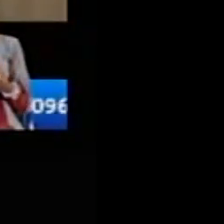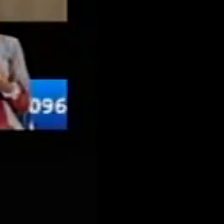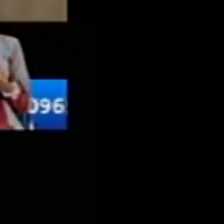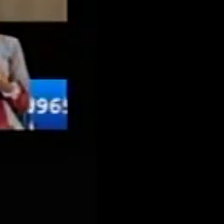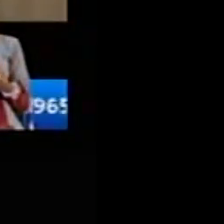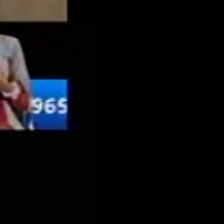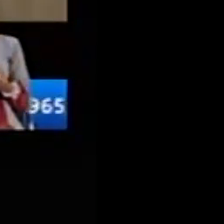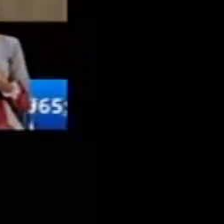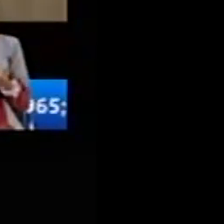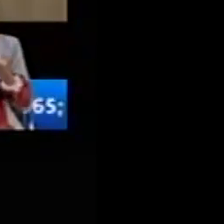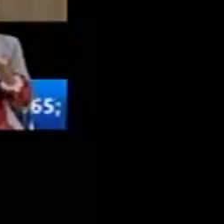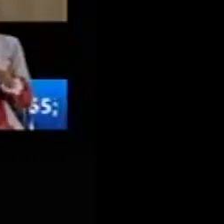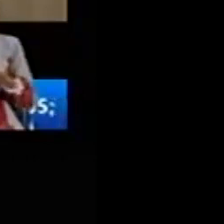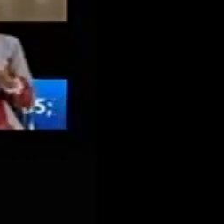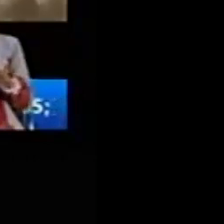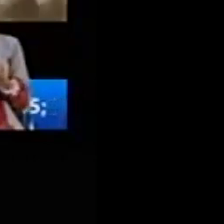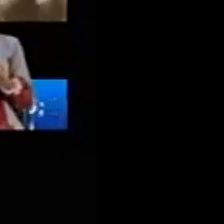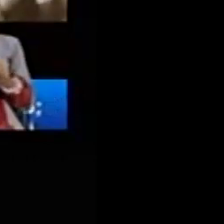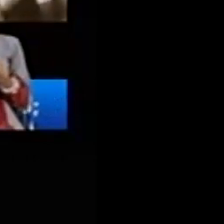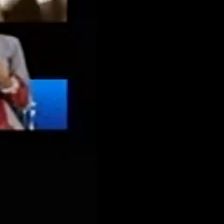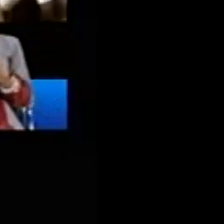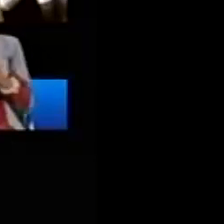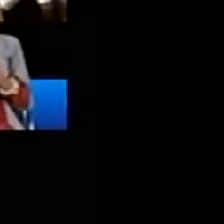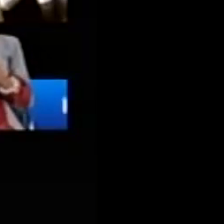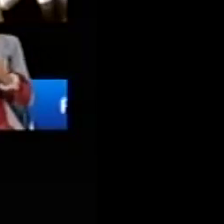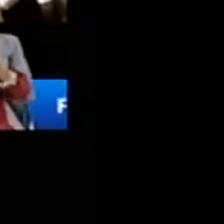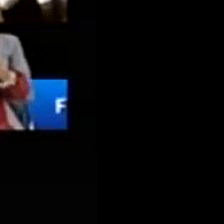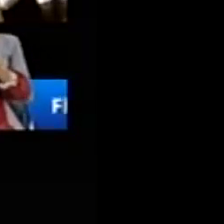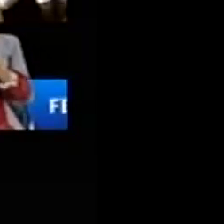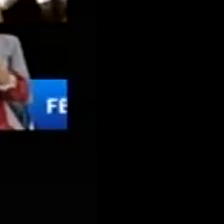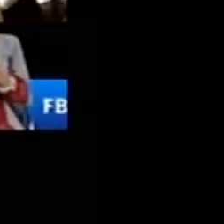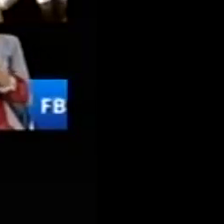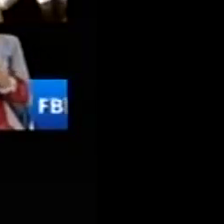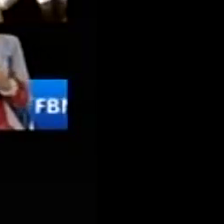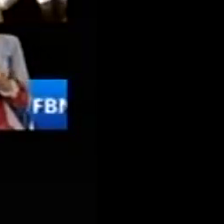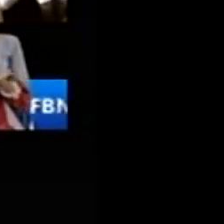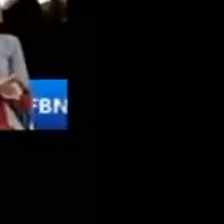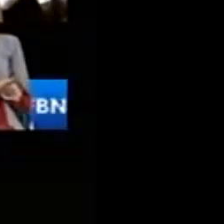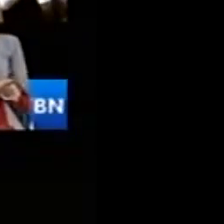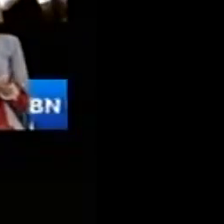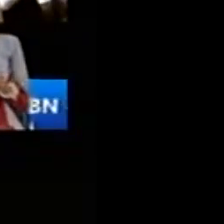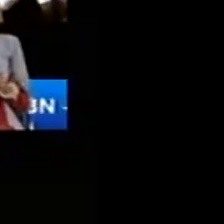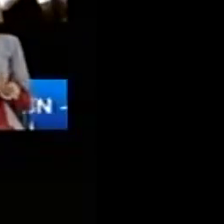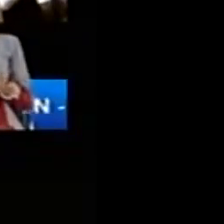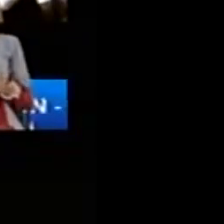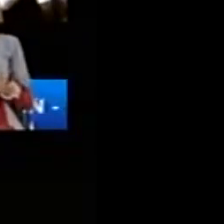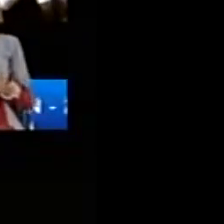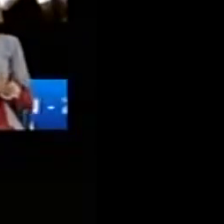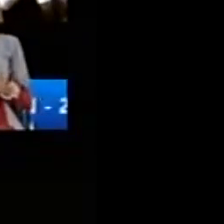I want to find the center of your